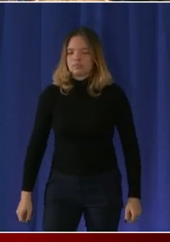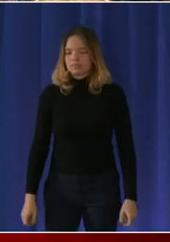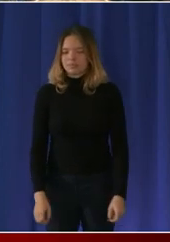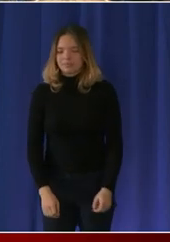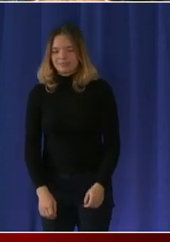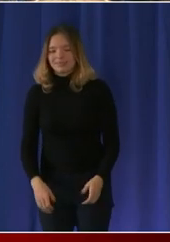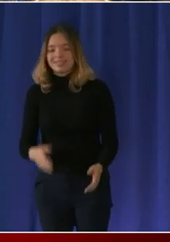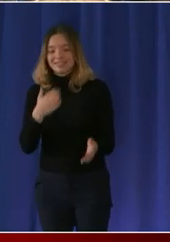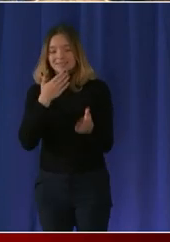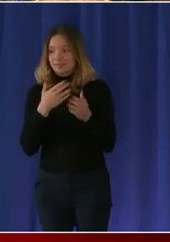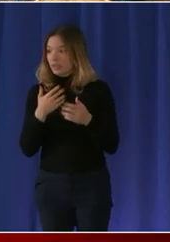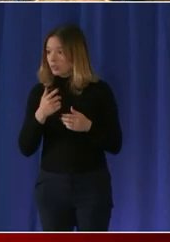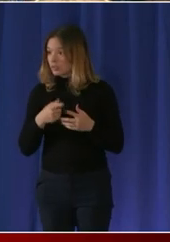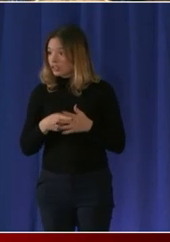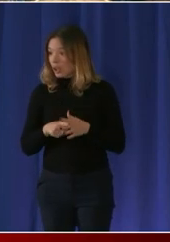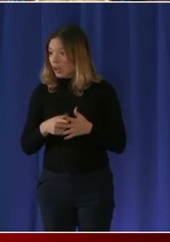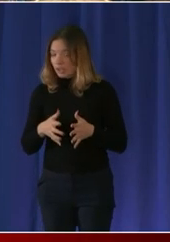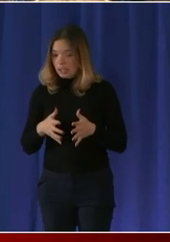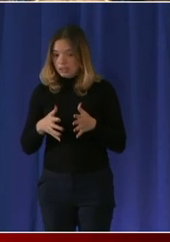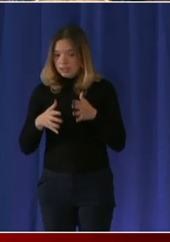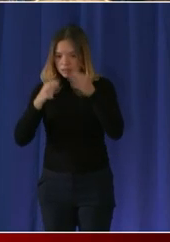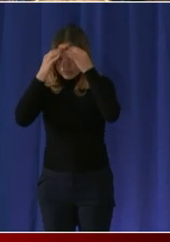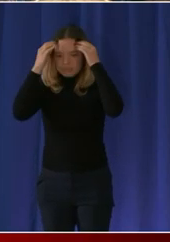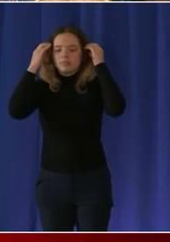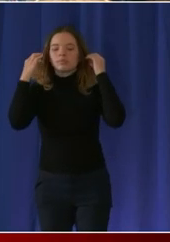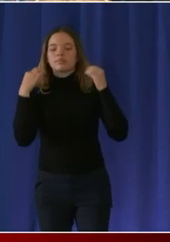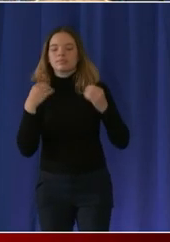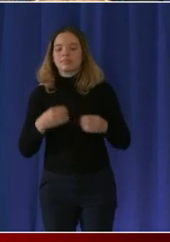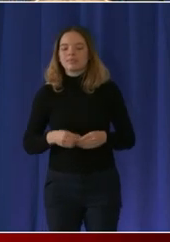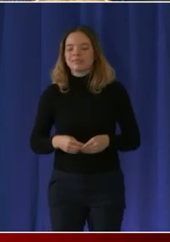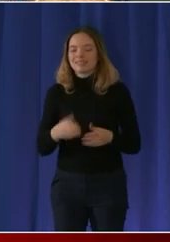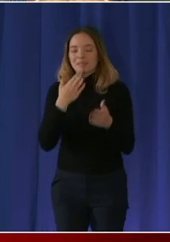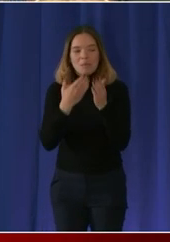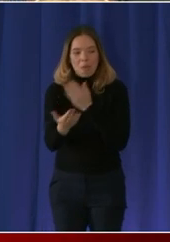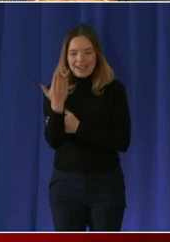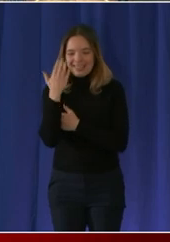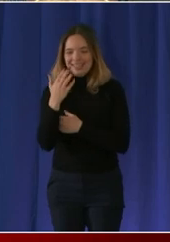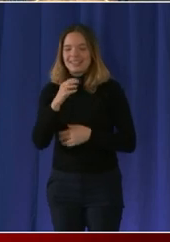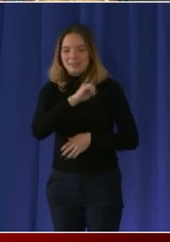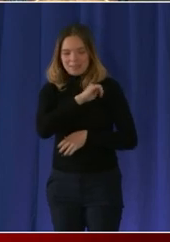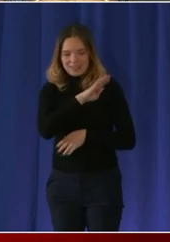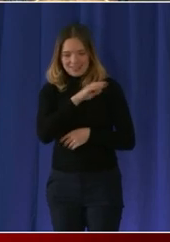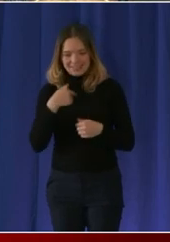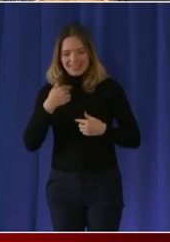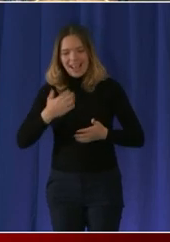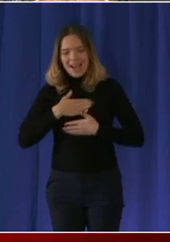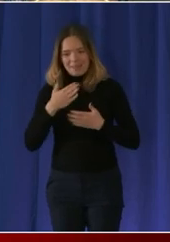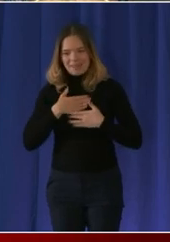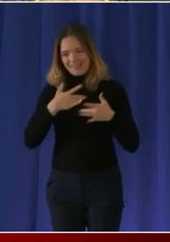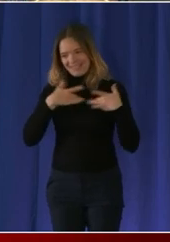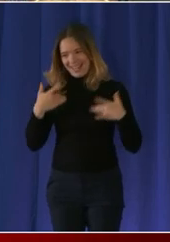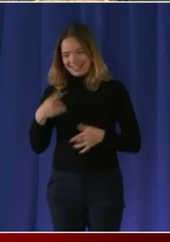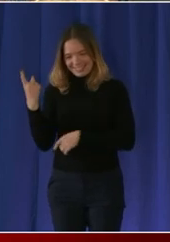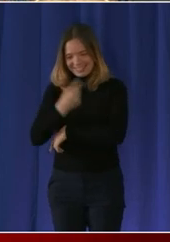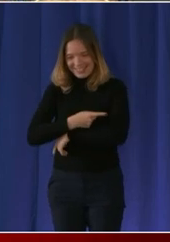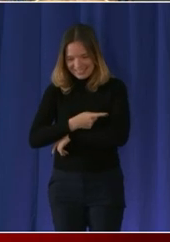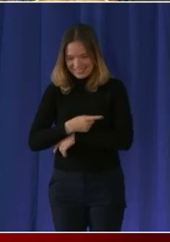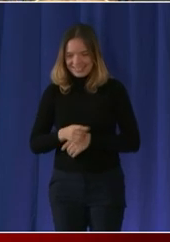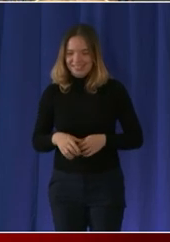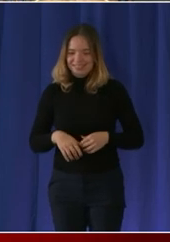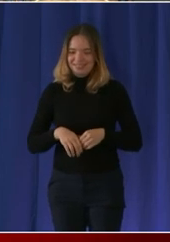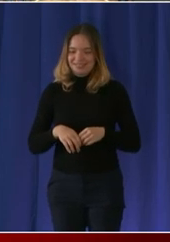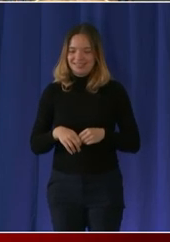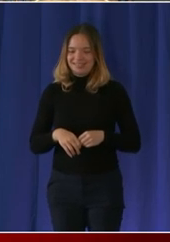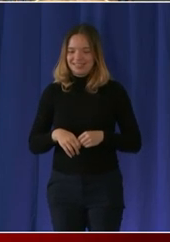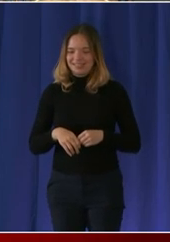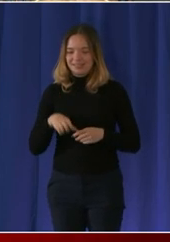Good morning. I'm Muriel Bowser. I'm the mayor of Washington, D.C. Happy Valentine's Day. We are here in the Marion